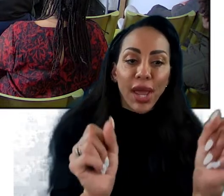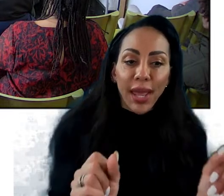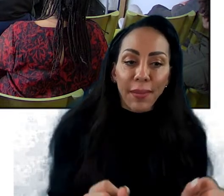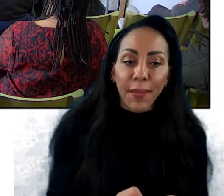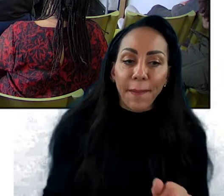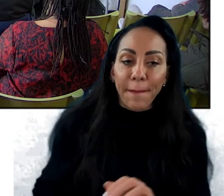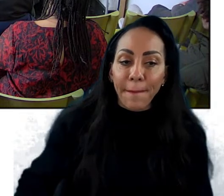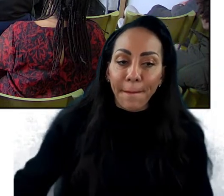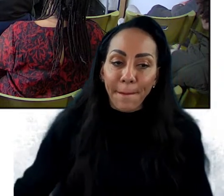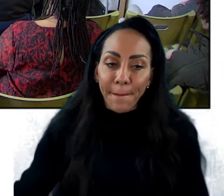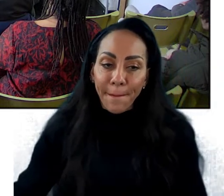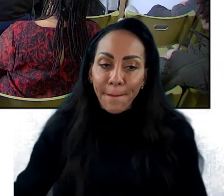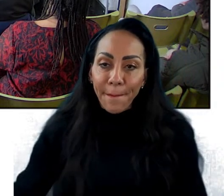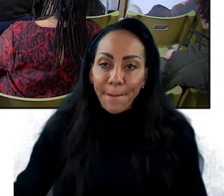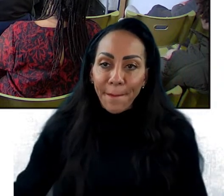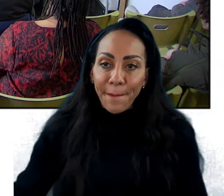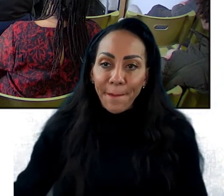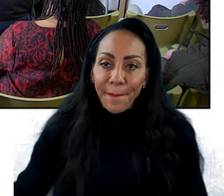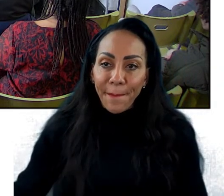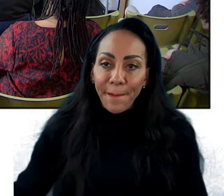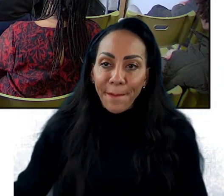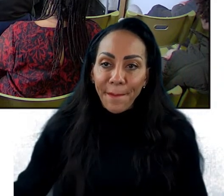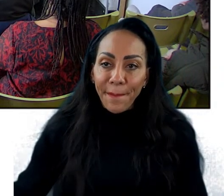soundscapes at the other.